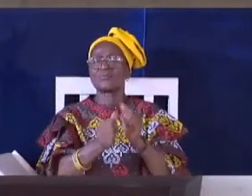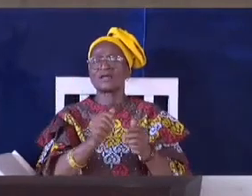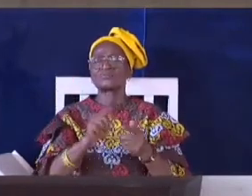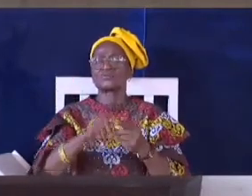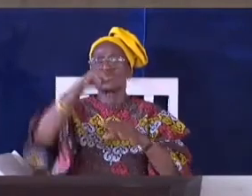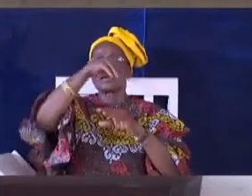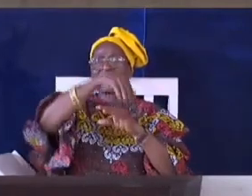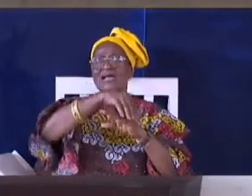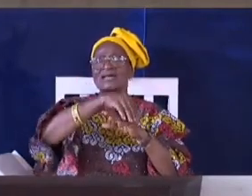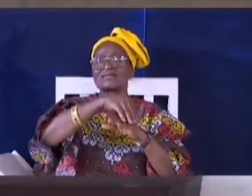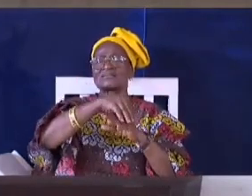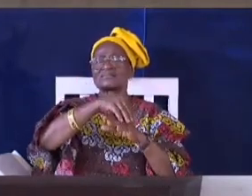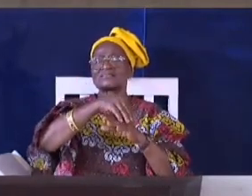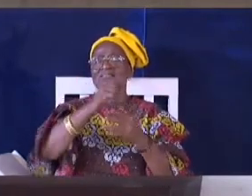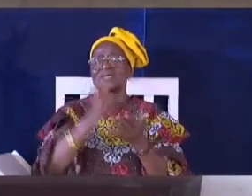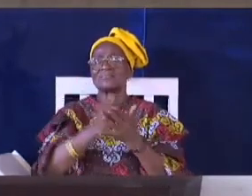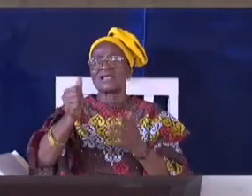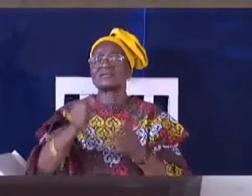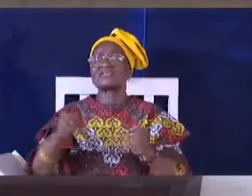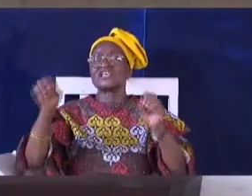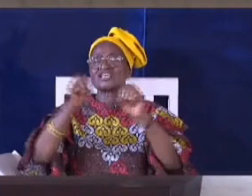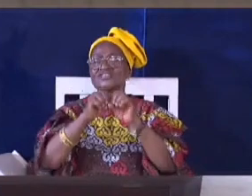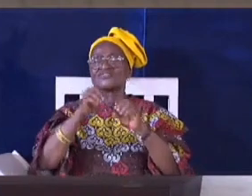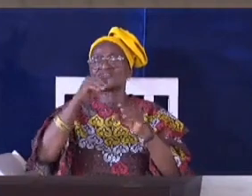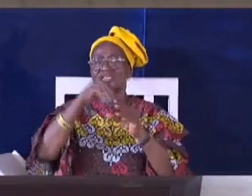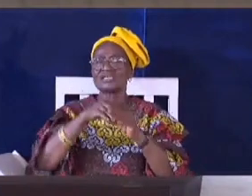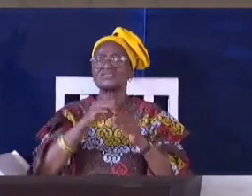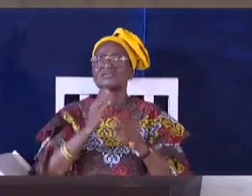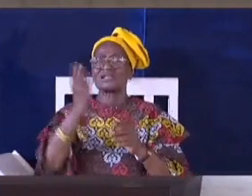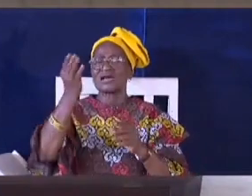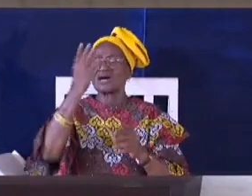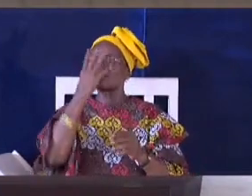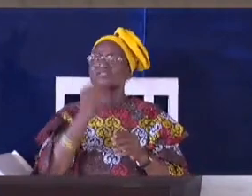Even in their sleep tonight, Father, visit them.